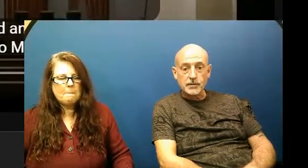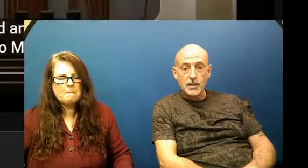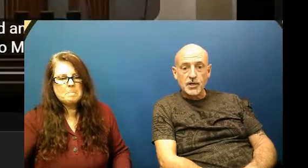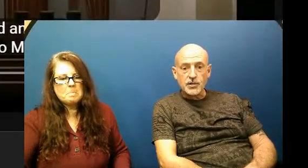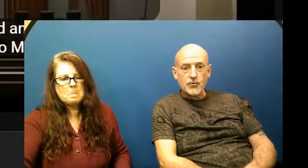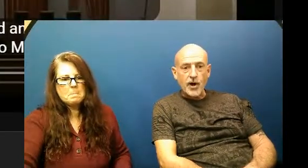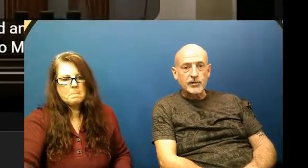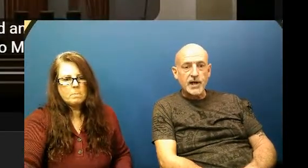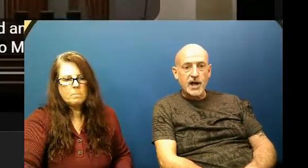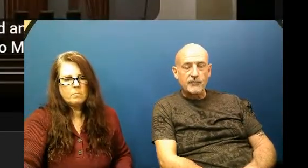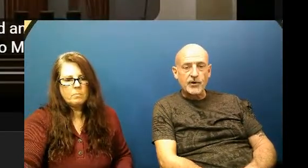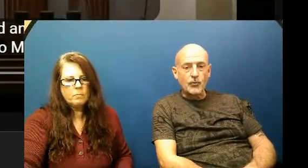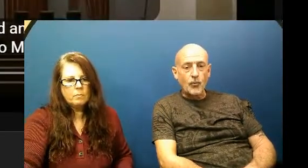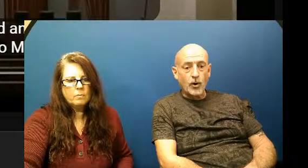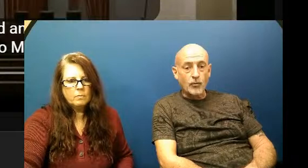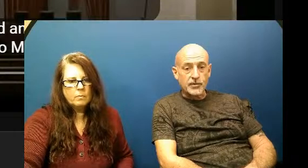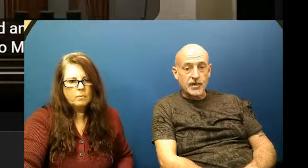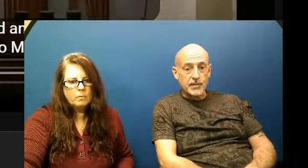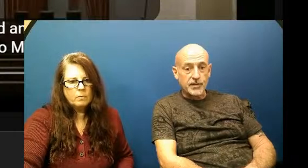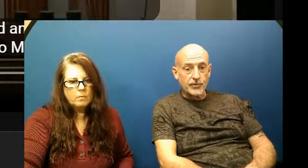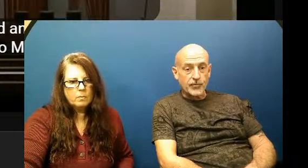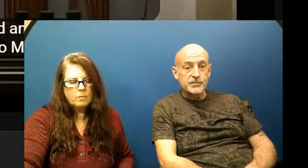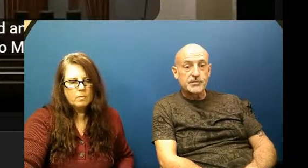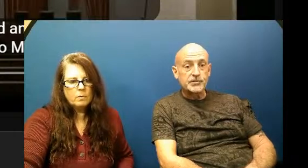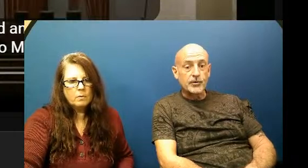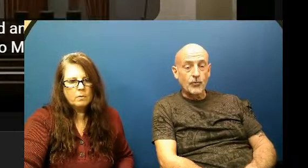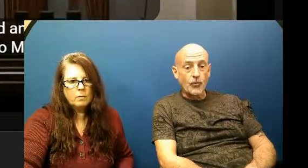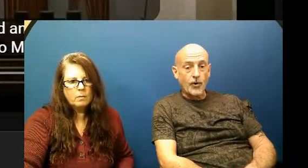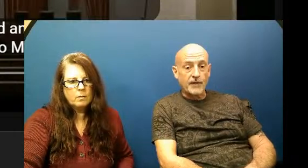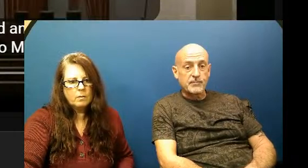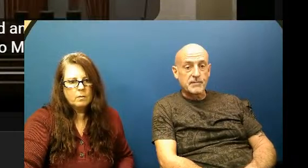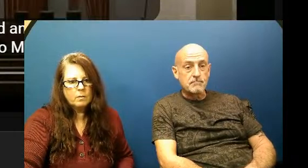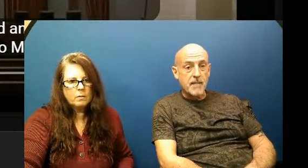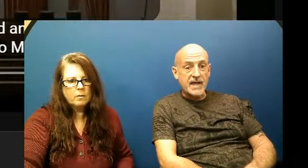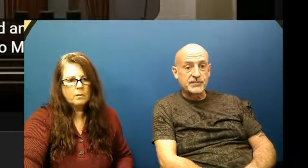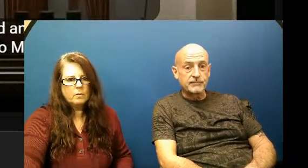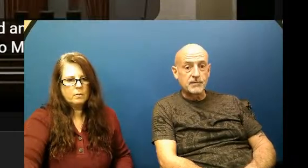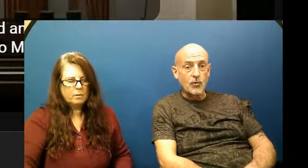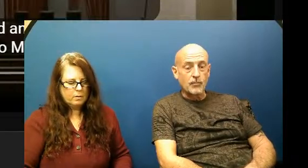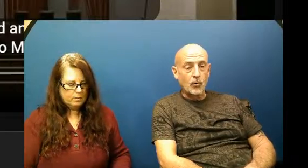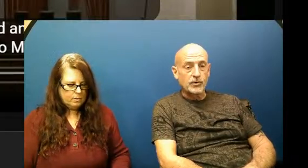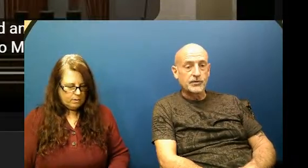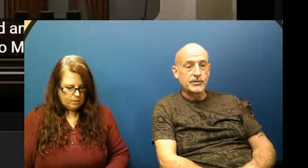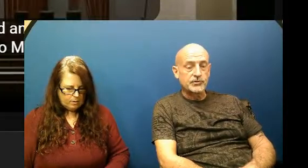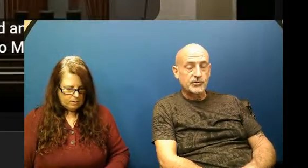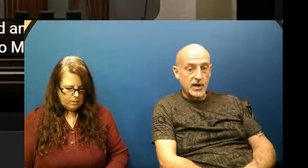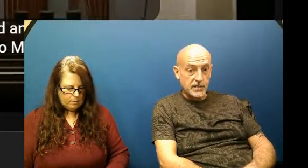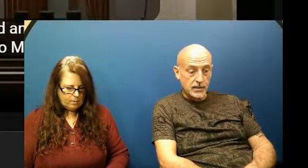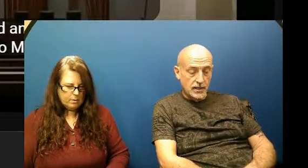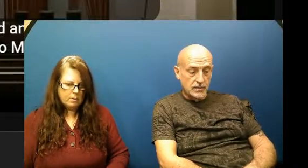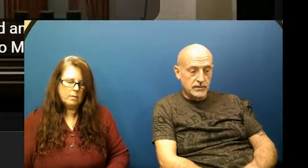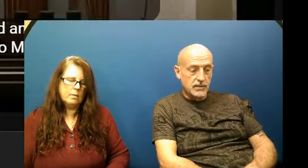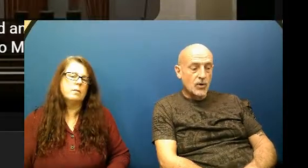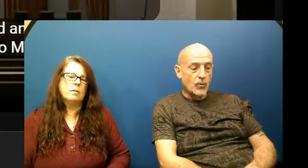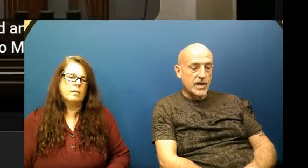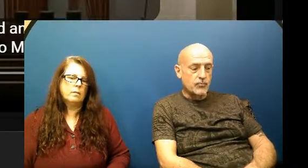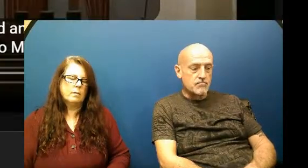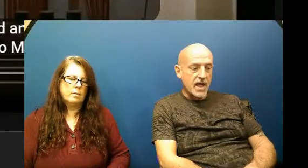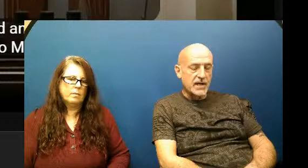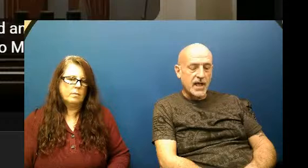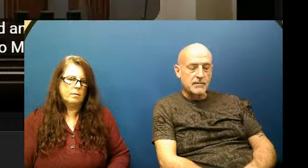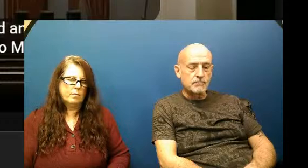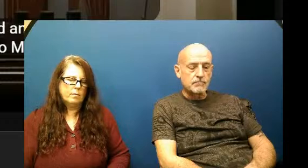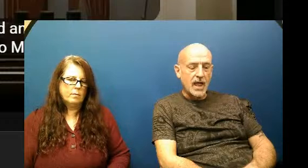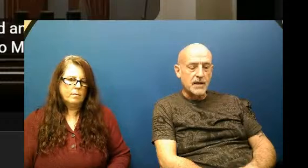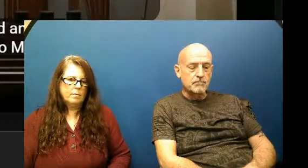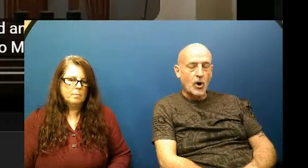someone, you rarely ever go to war with them, and the reasons to go to war have to be massively more important than the trade. We've